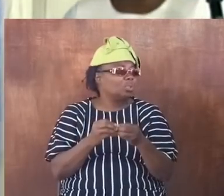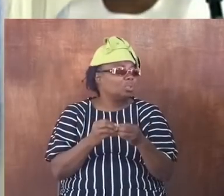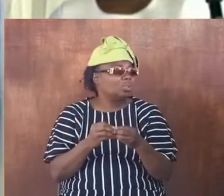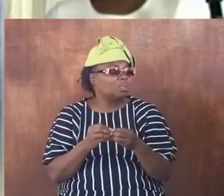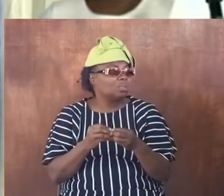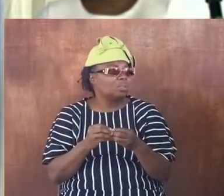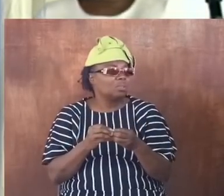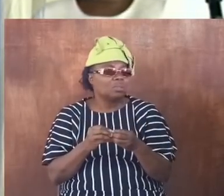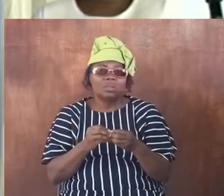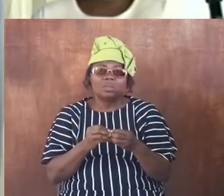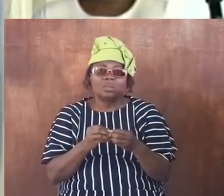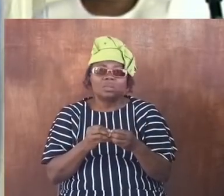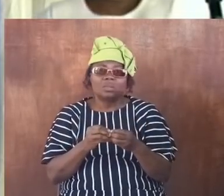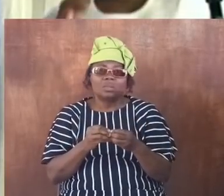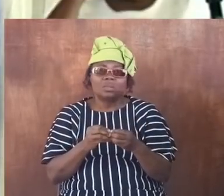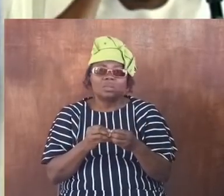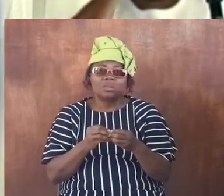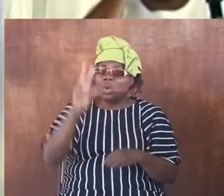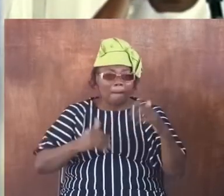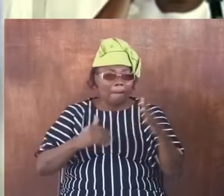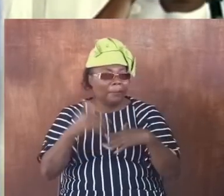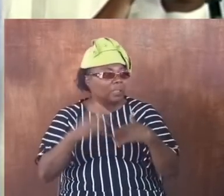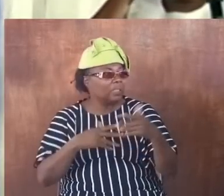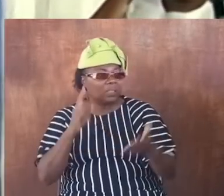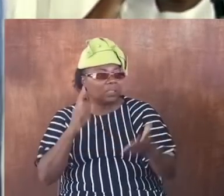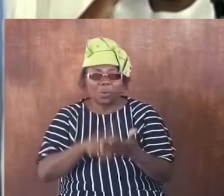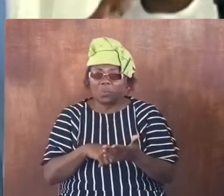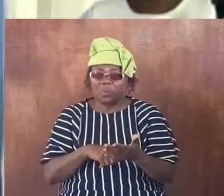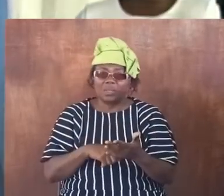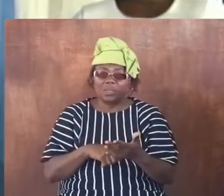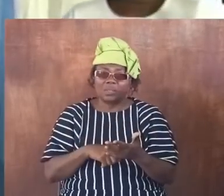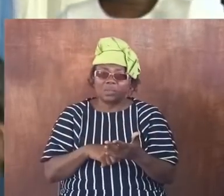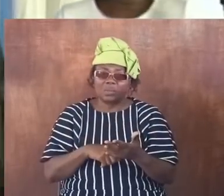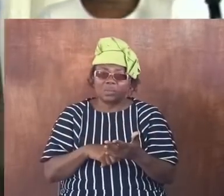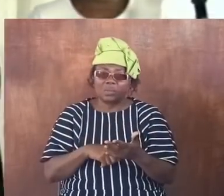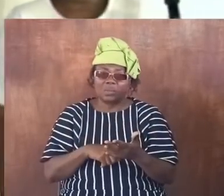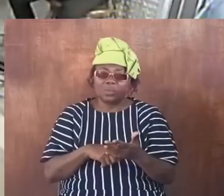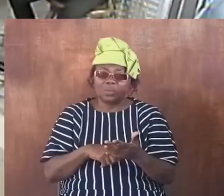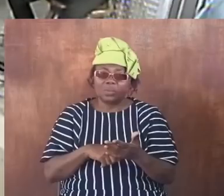No matter what time we get to home, we have to heat the rice and peas because it look pretty.